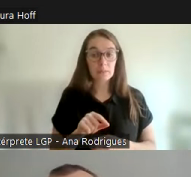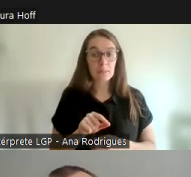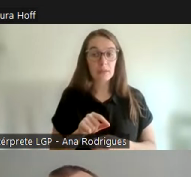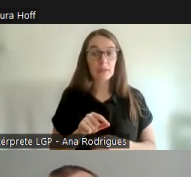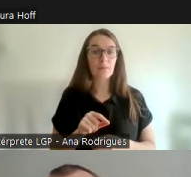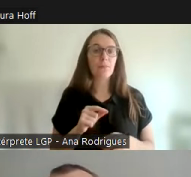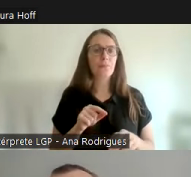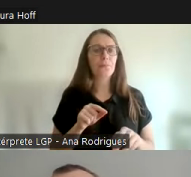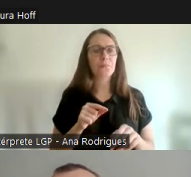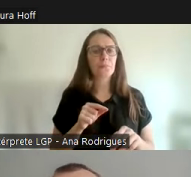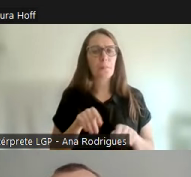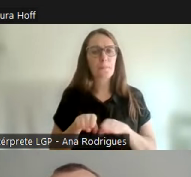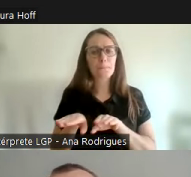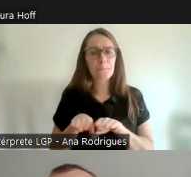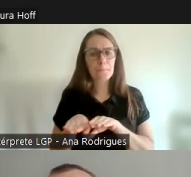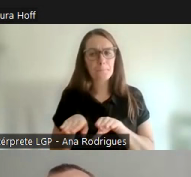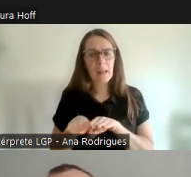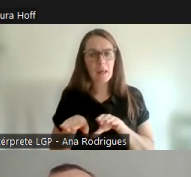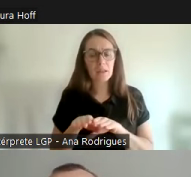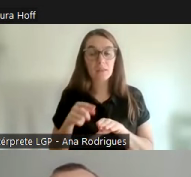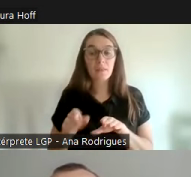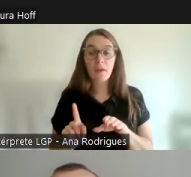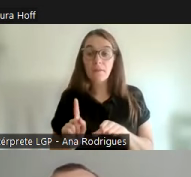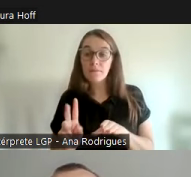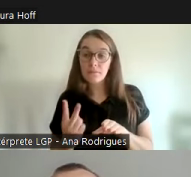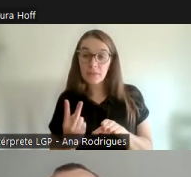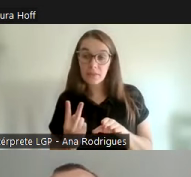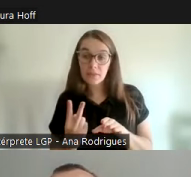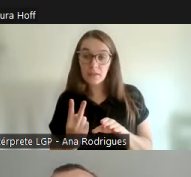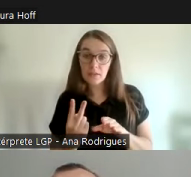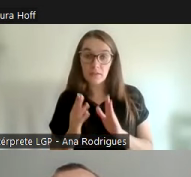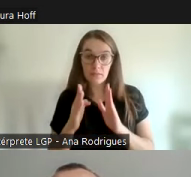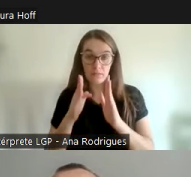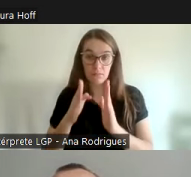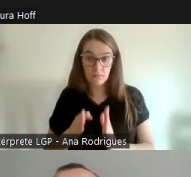part is presented by me.